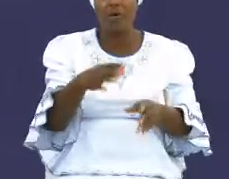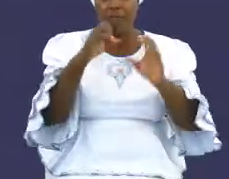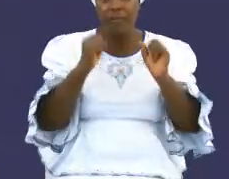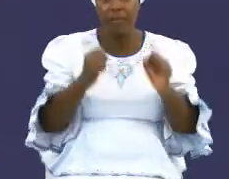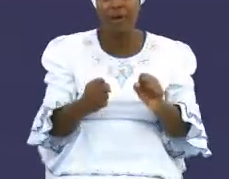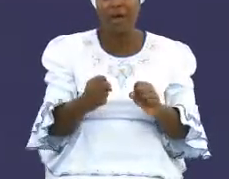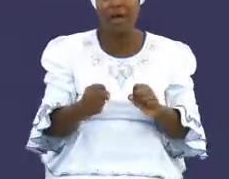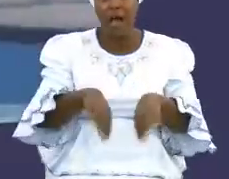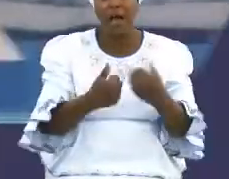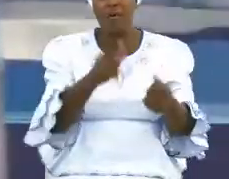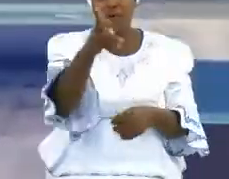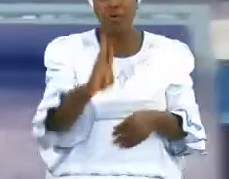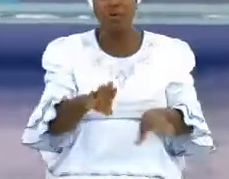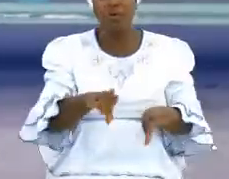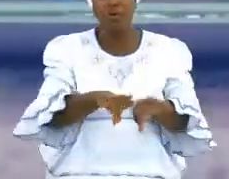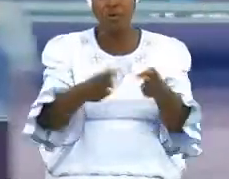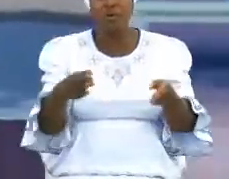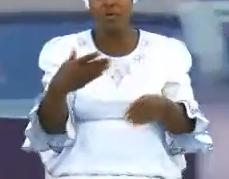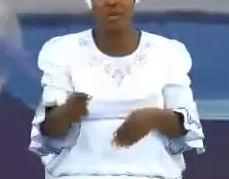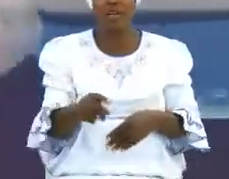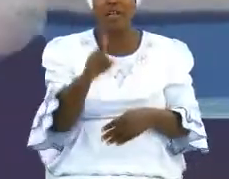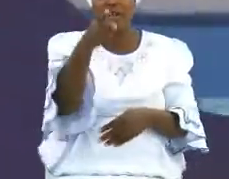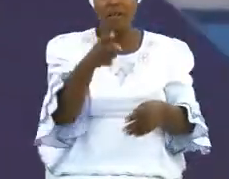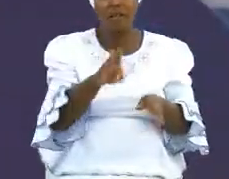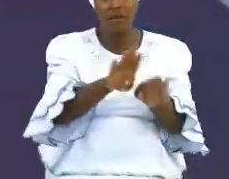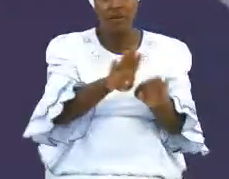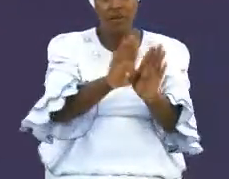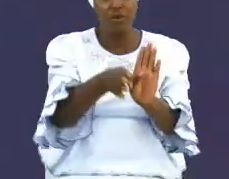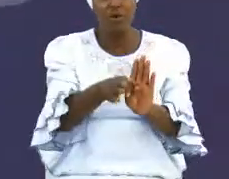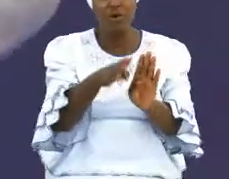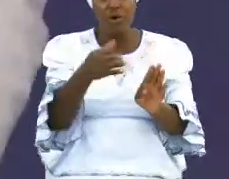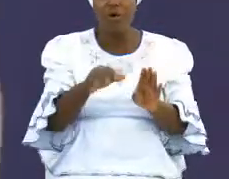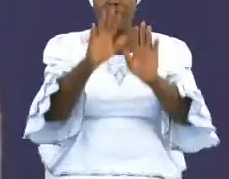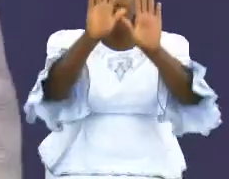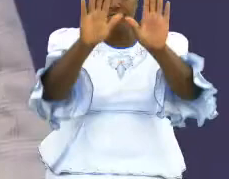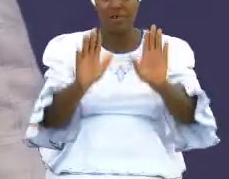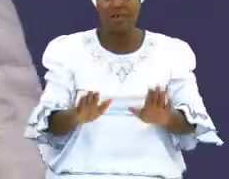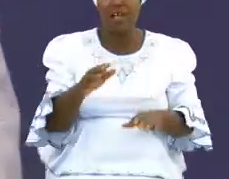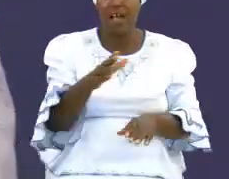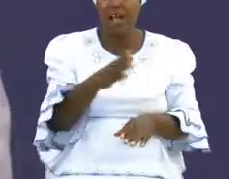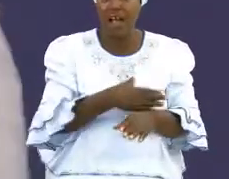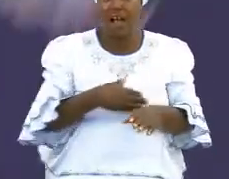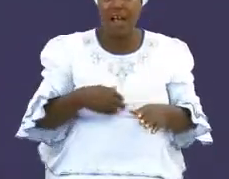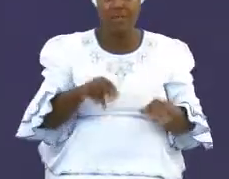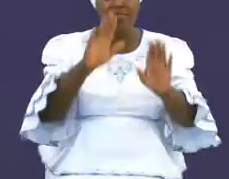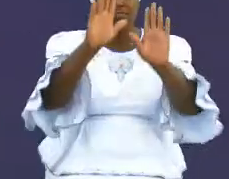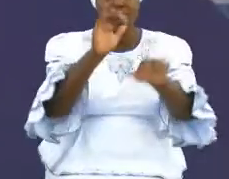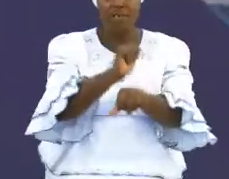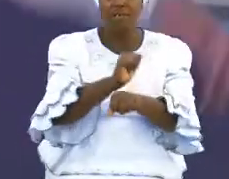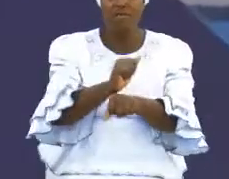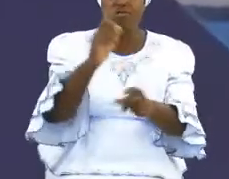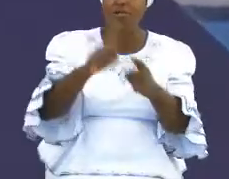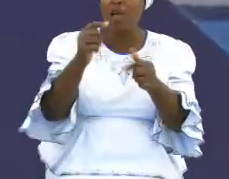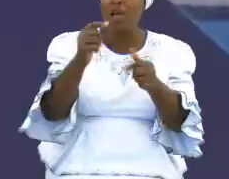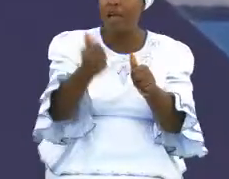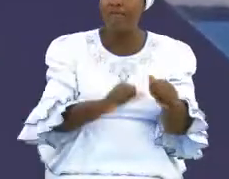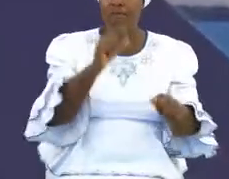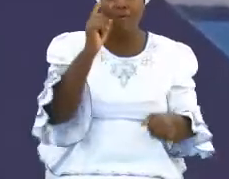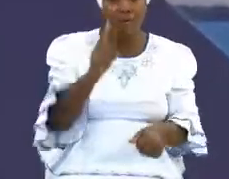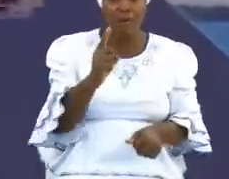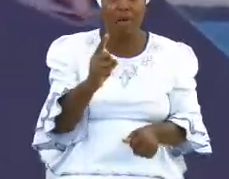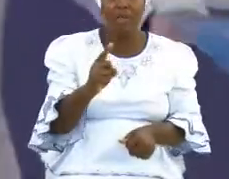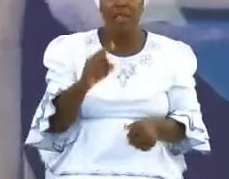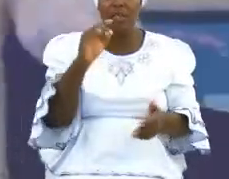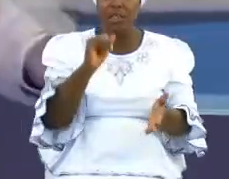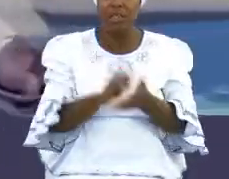how God opened the door of marvelous manifestations of miracles unto everyone that will